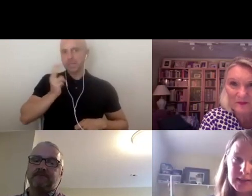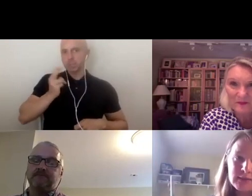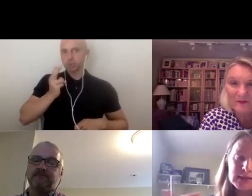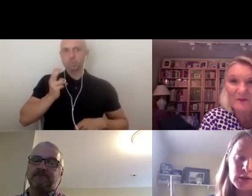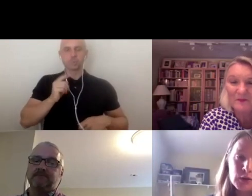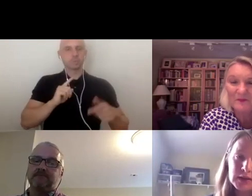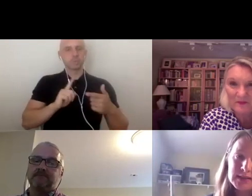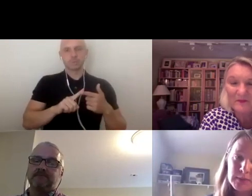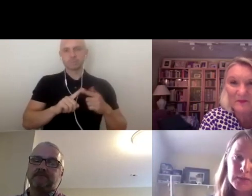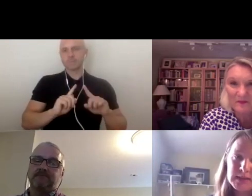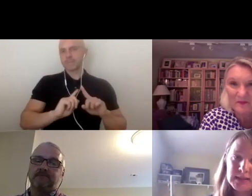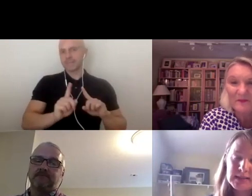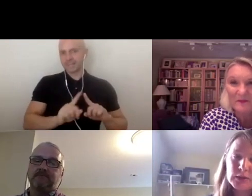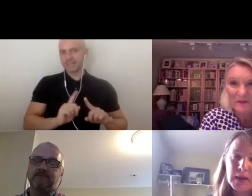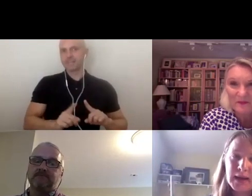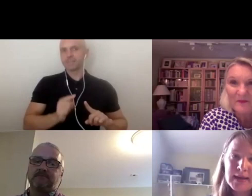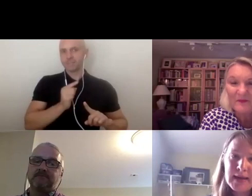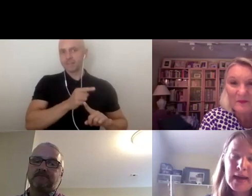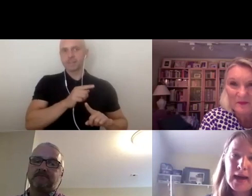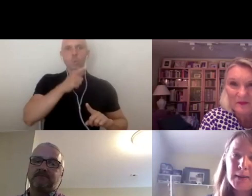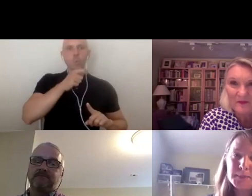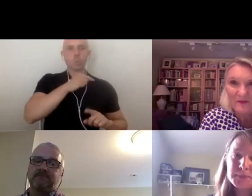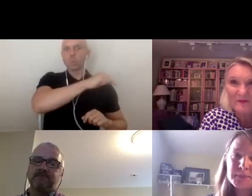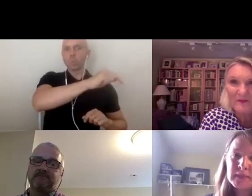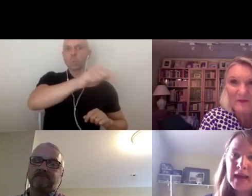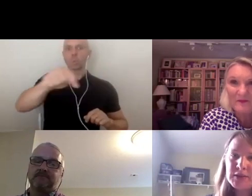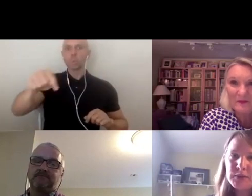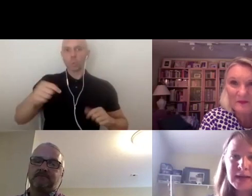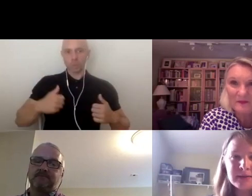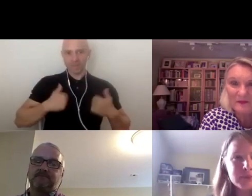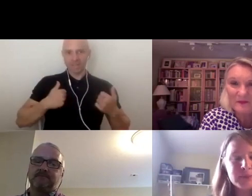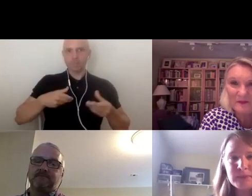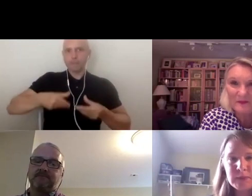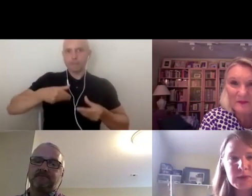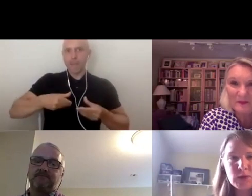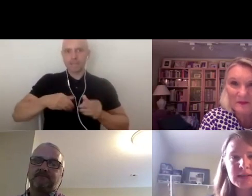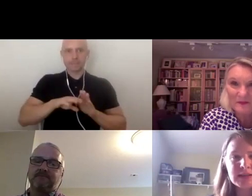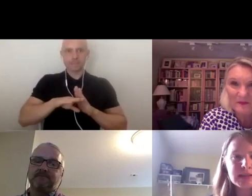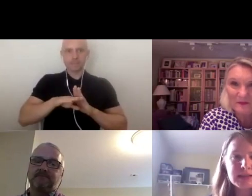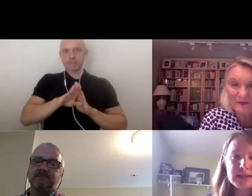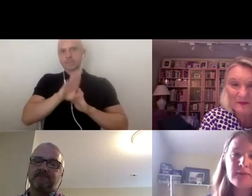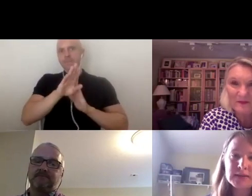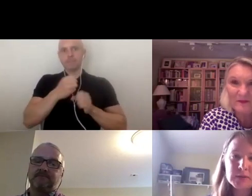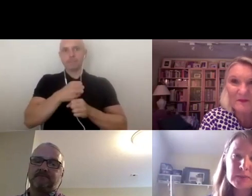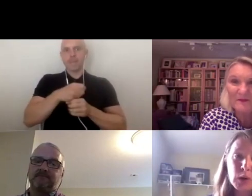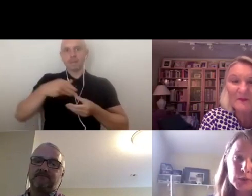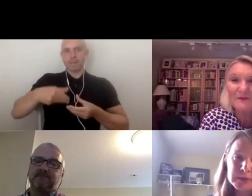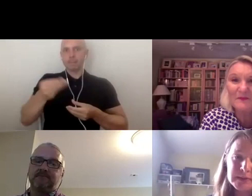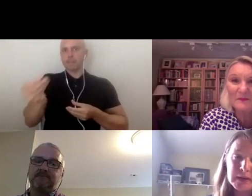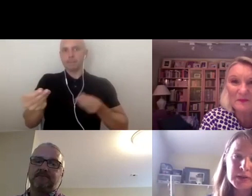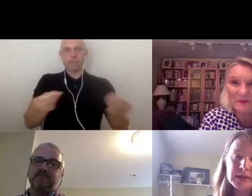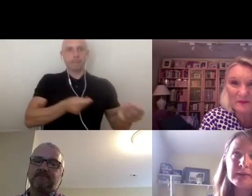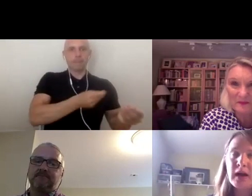art activities that are going to some of the residents nearby, and doing socially distant events with small